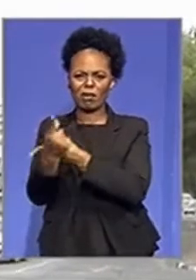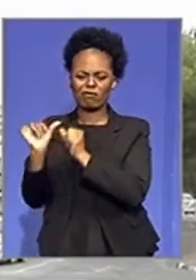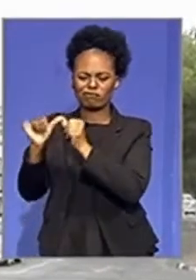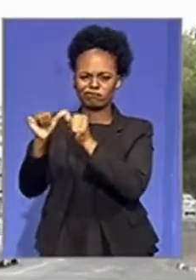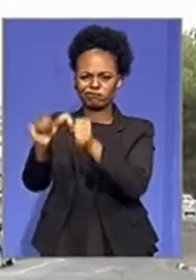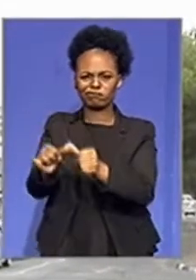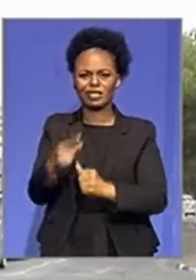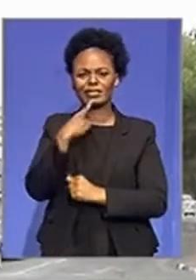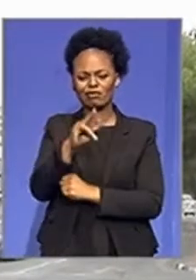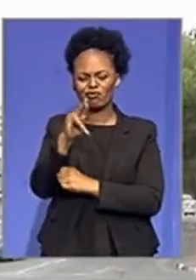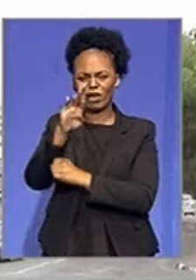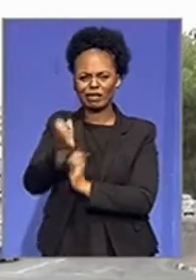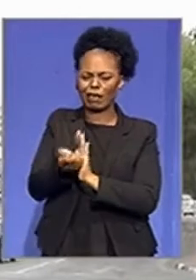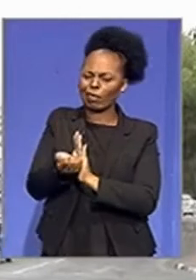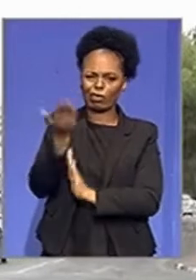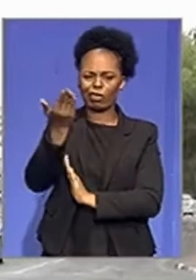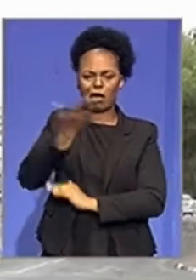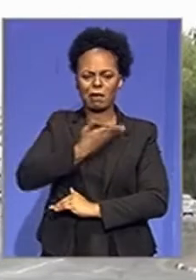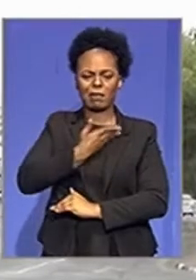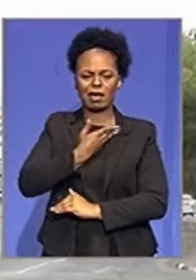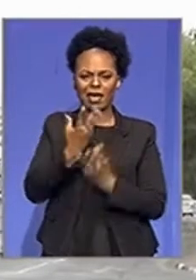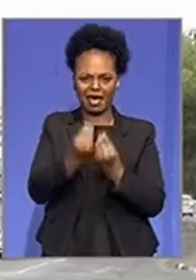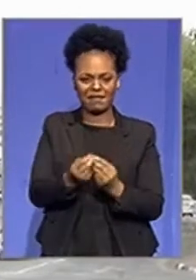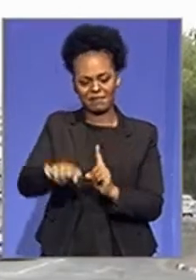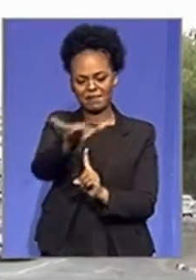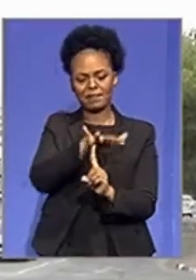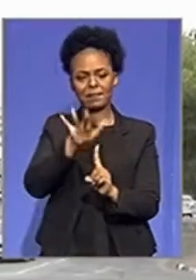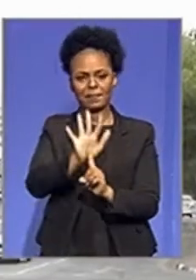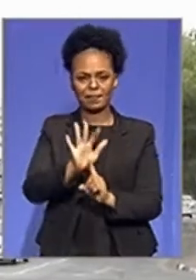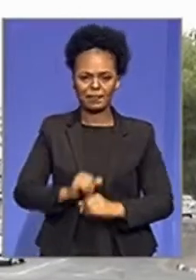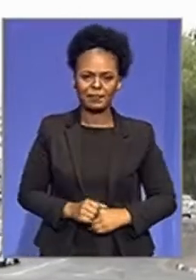lefella phano ya ditshebeletso. Thabo Katsande, SABC News, Bloemfontein.